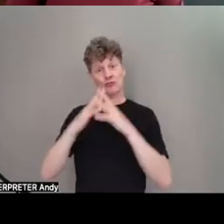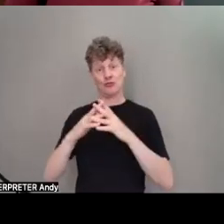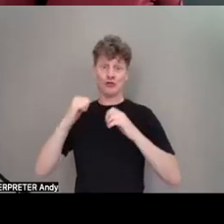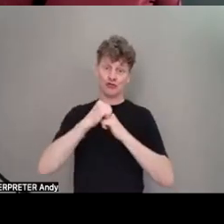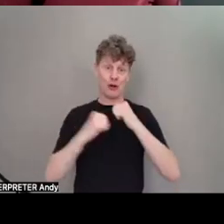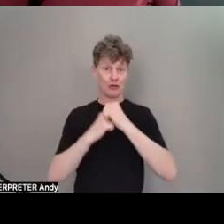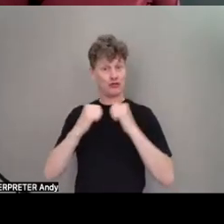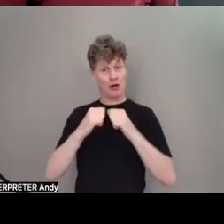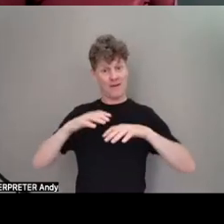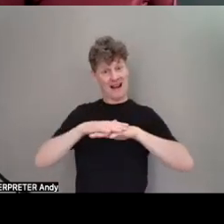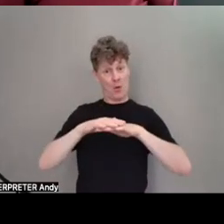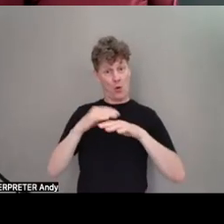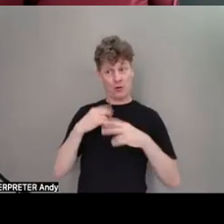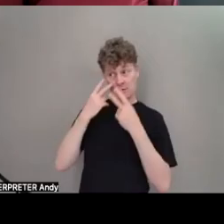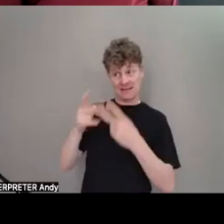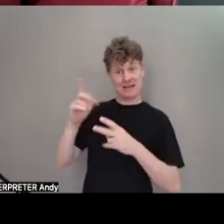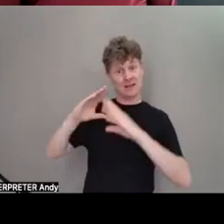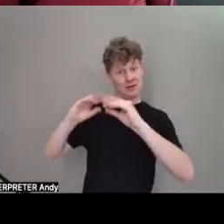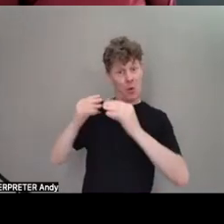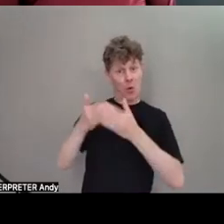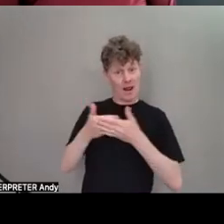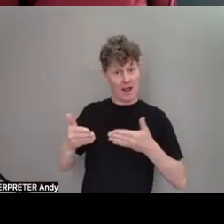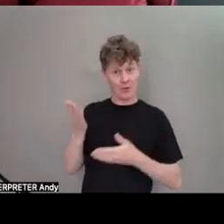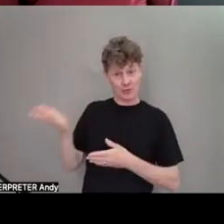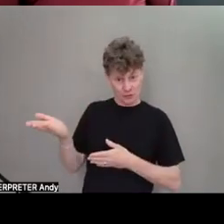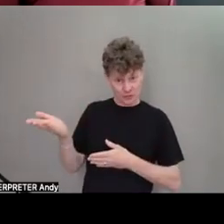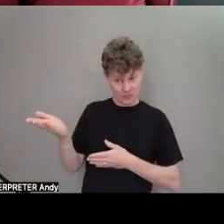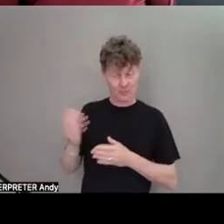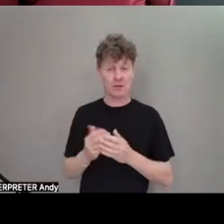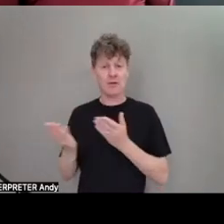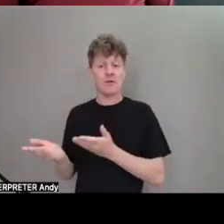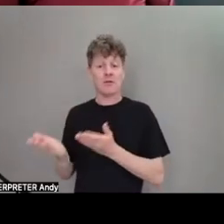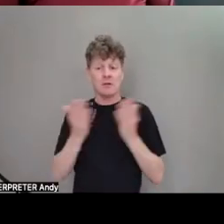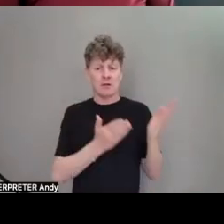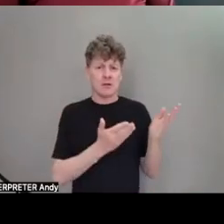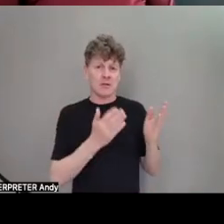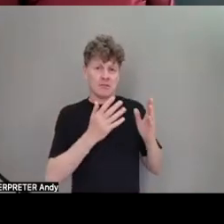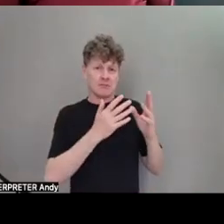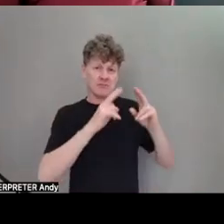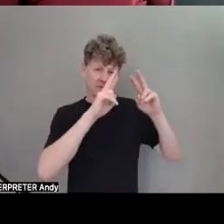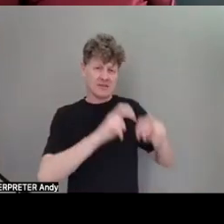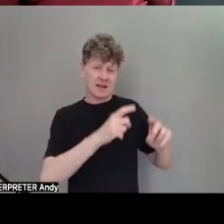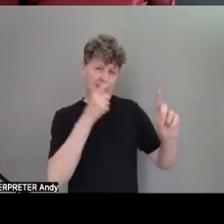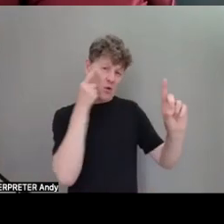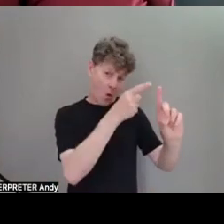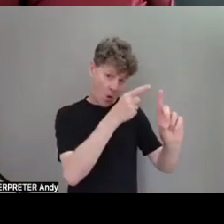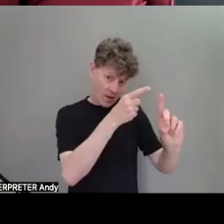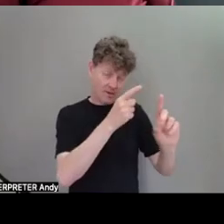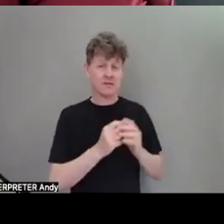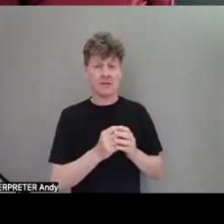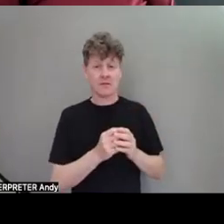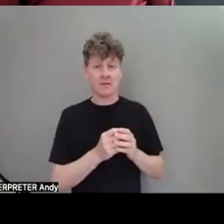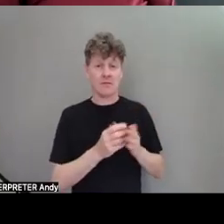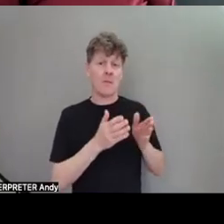observed in spoken languages. I'll introduce briefly the study goals, Then I'll talk about the methods and some of the